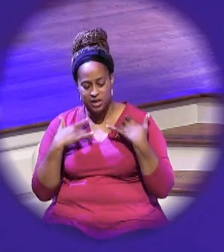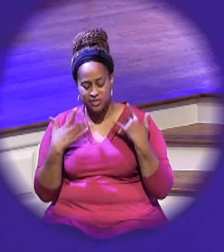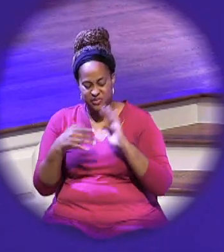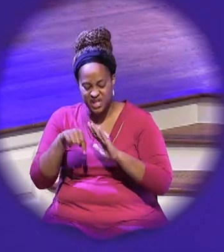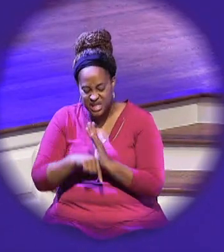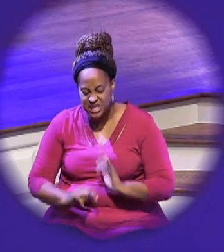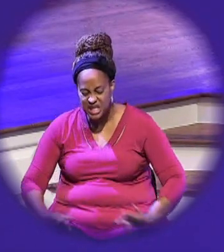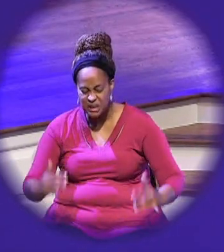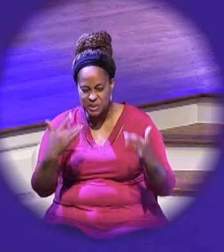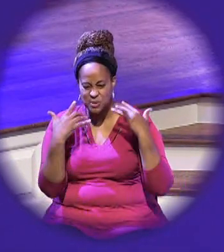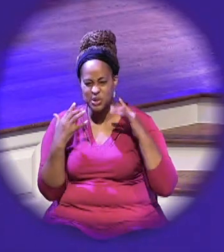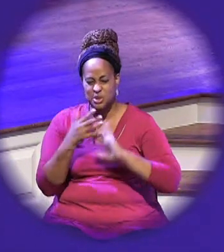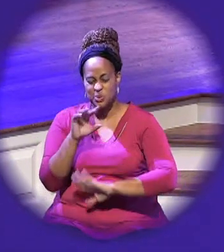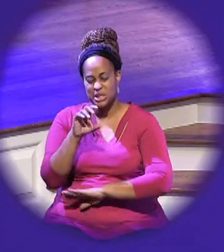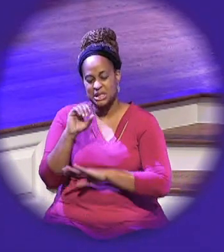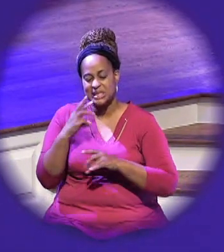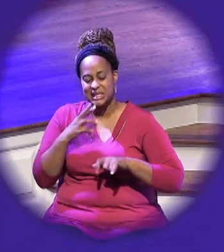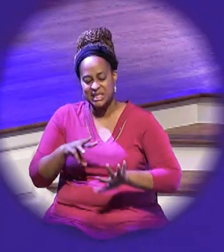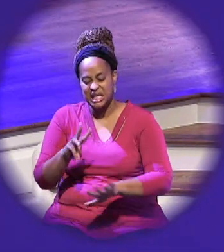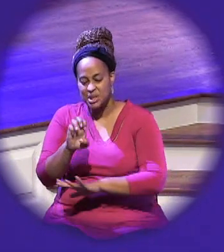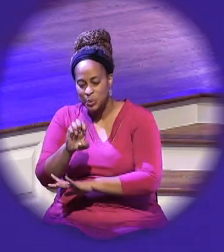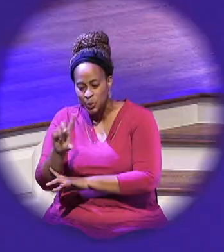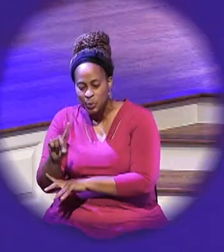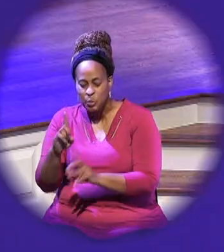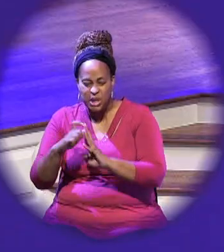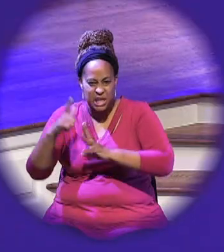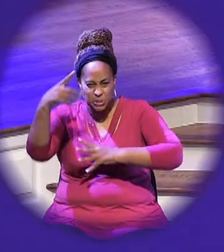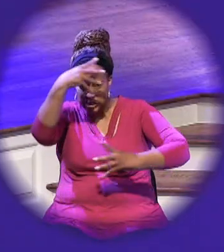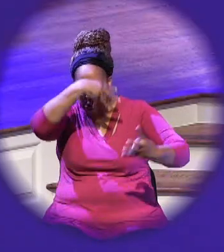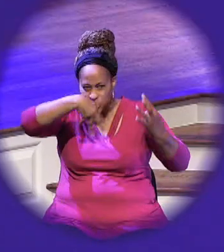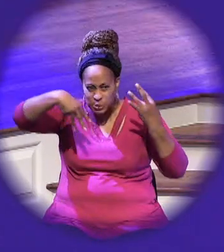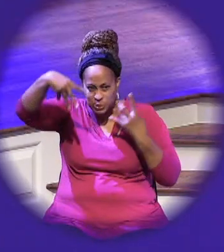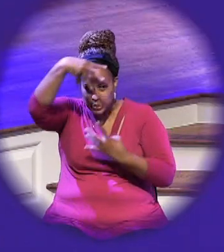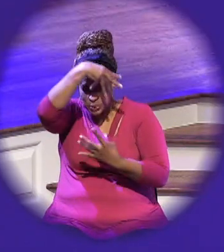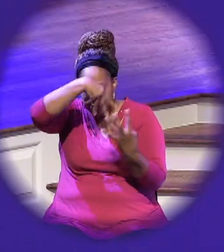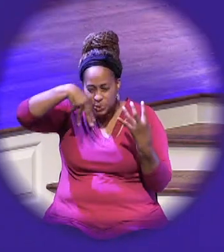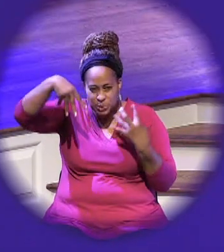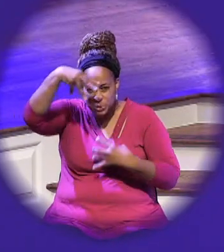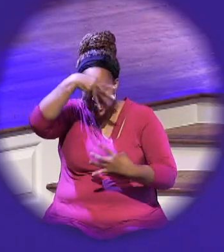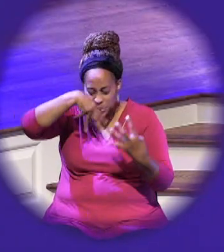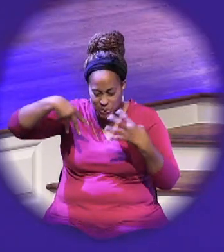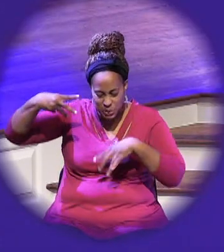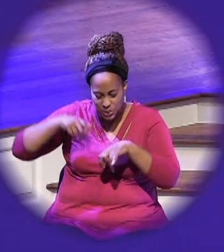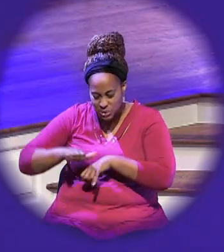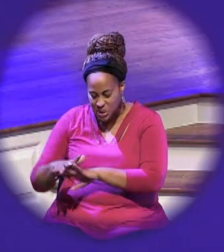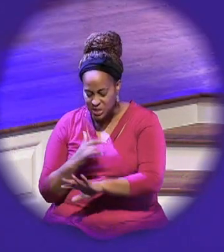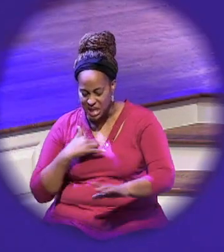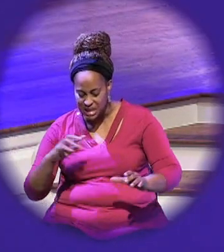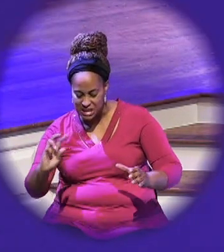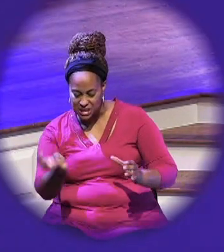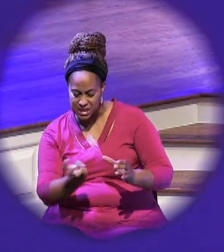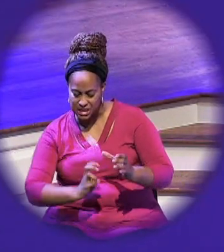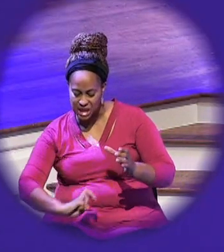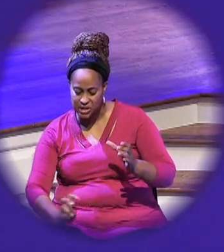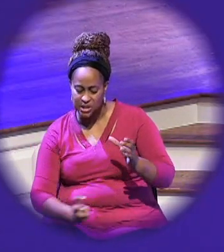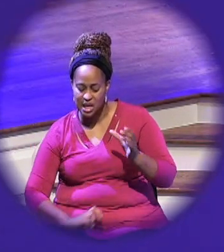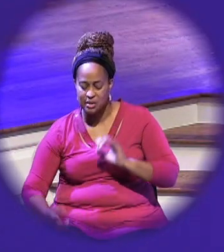me. Seaweed was wrapped around my head. To the roots of the mountains I sank down. The earth